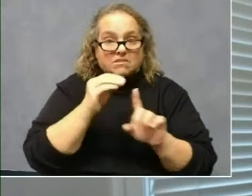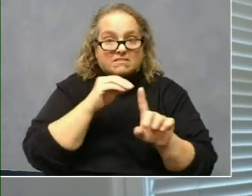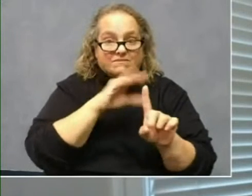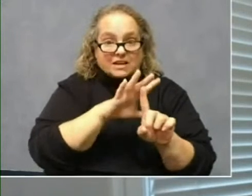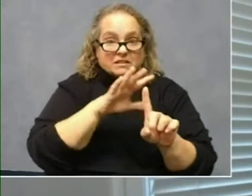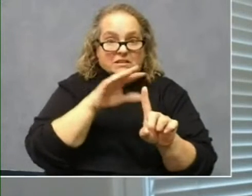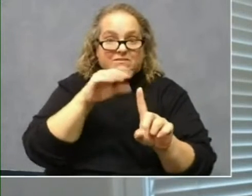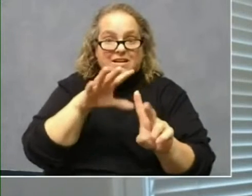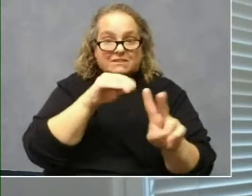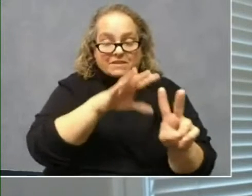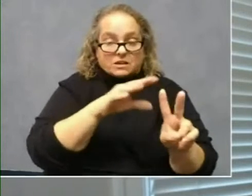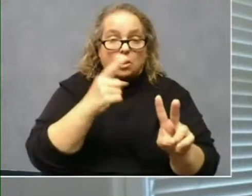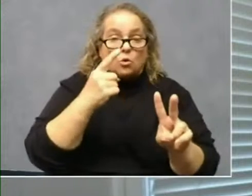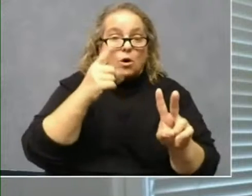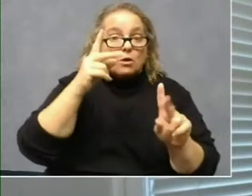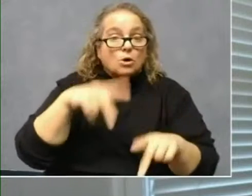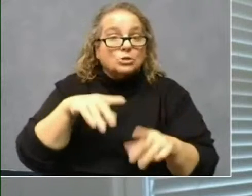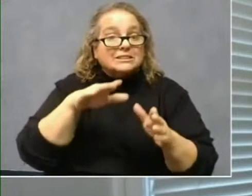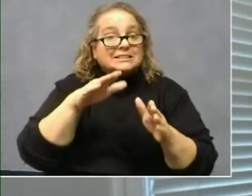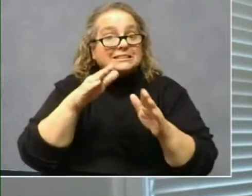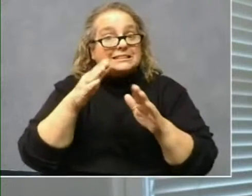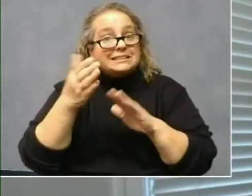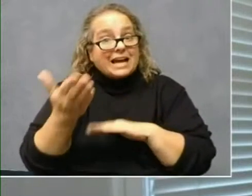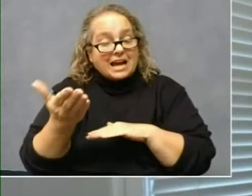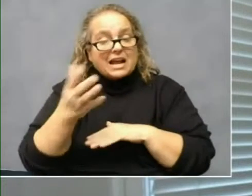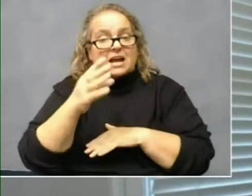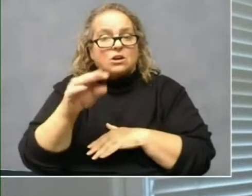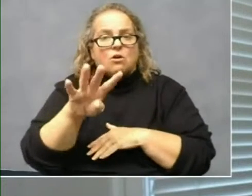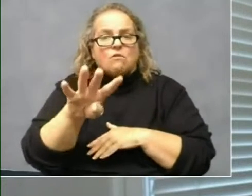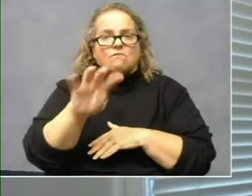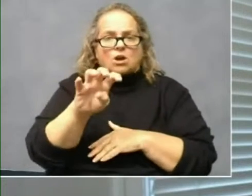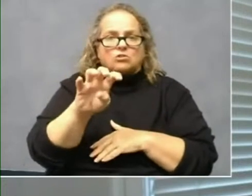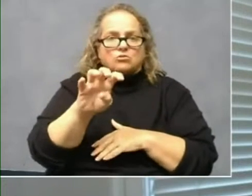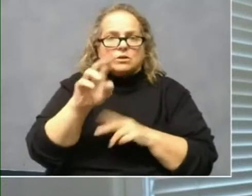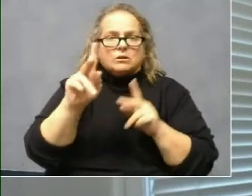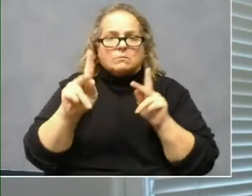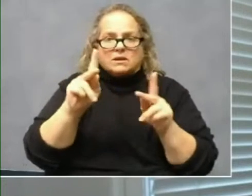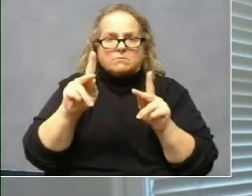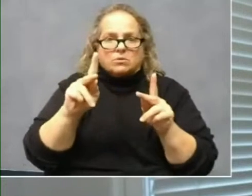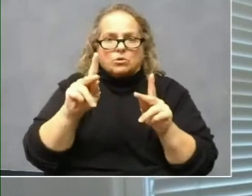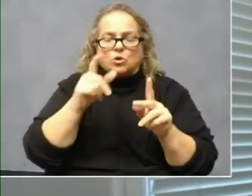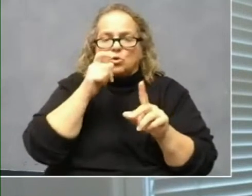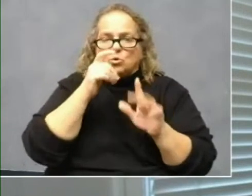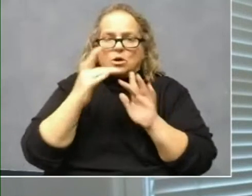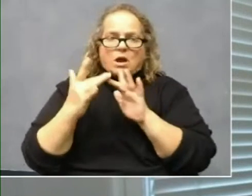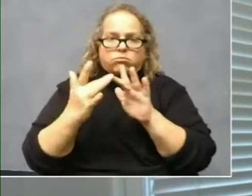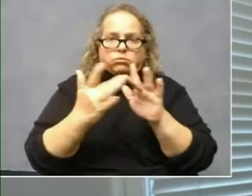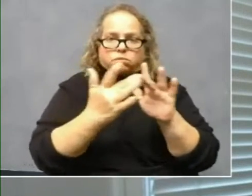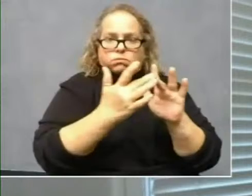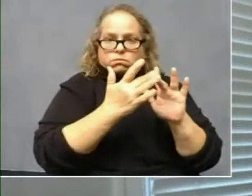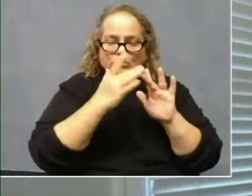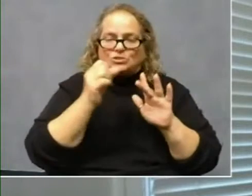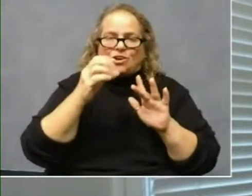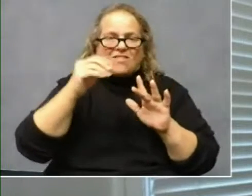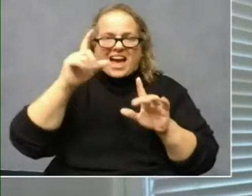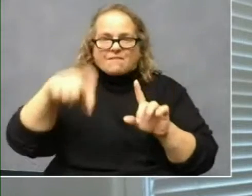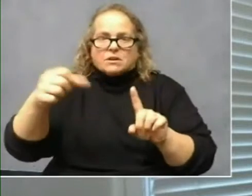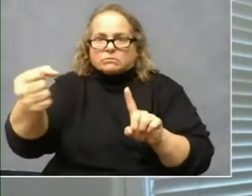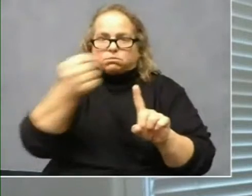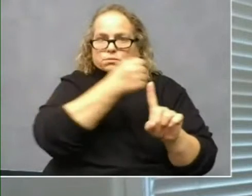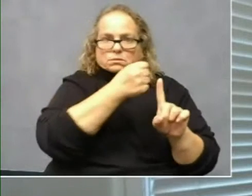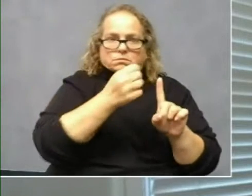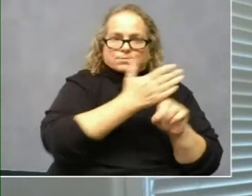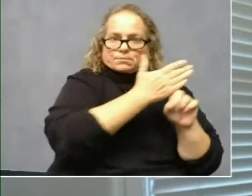died, and 400 contacted people. So 400 people who would have had to have been put in quarantine. Here's the narrative for this,